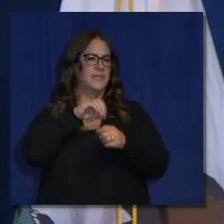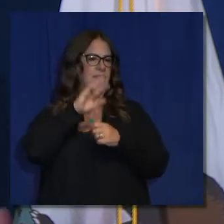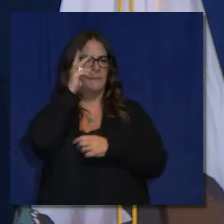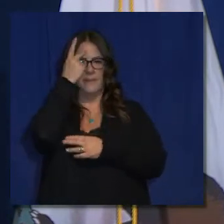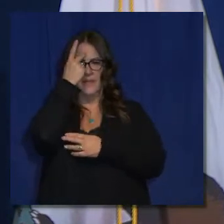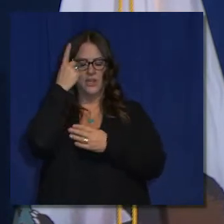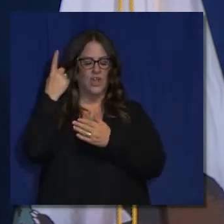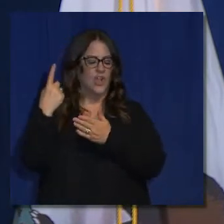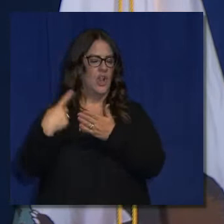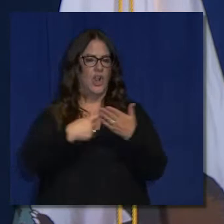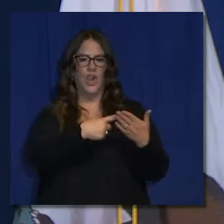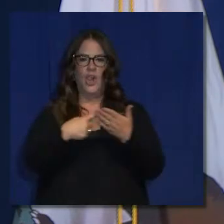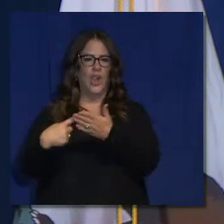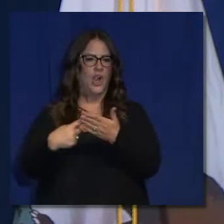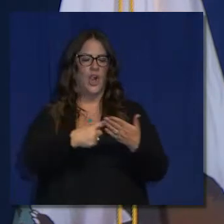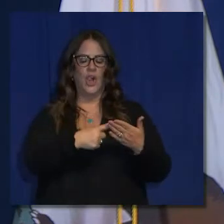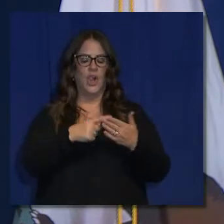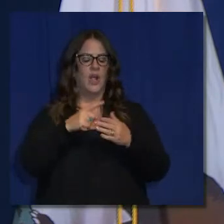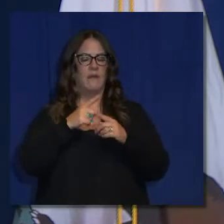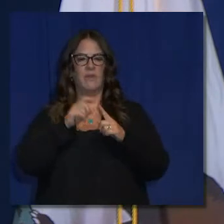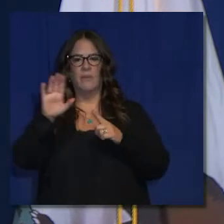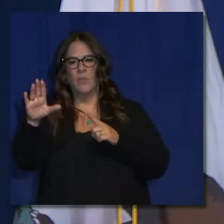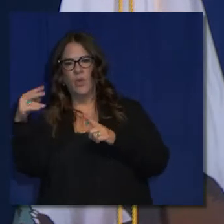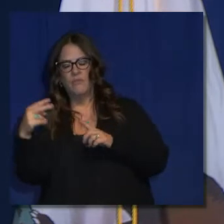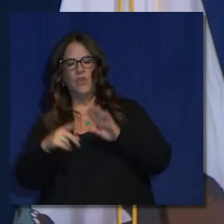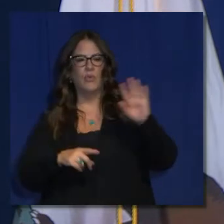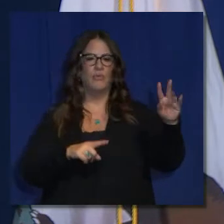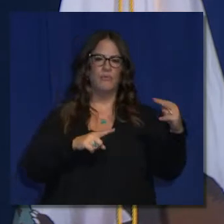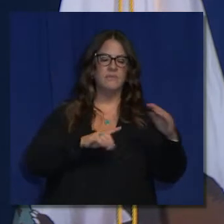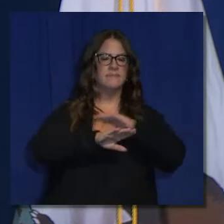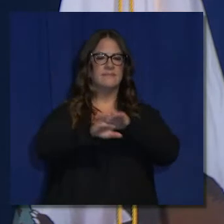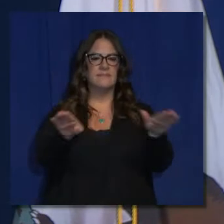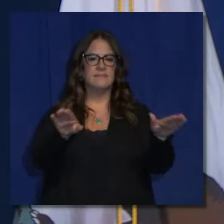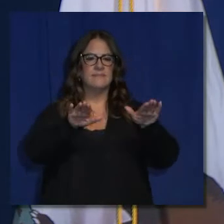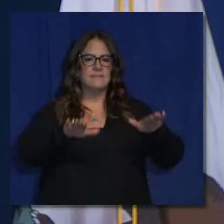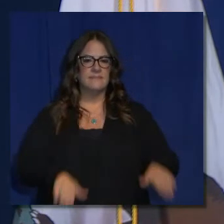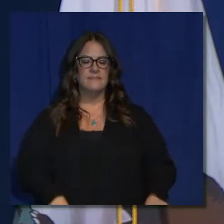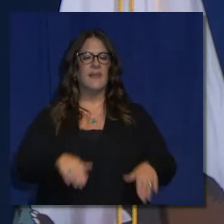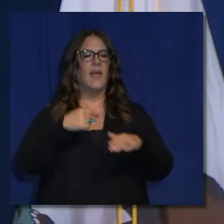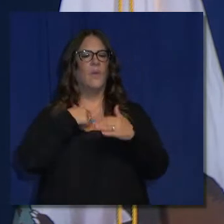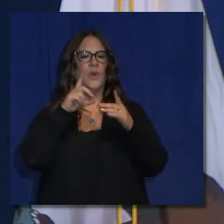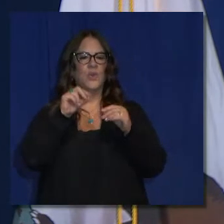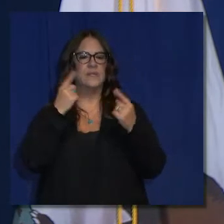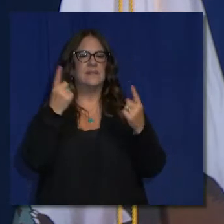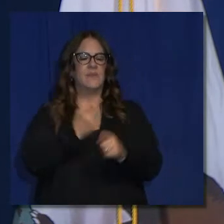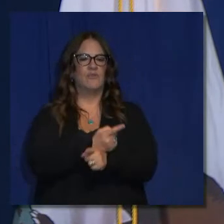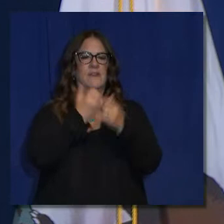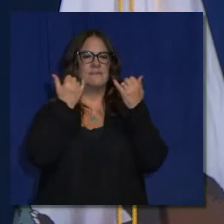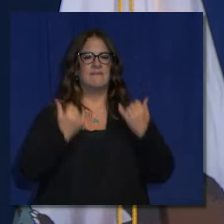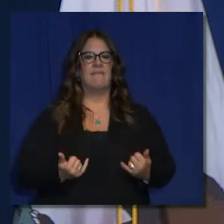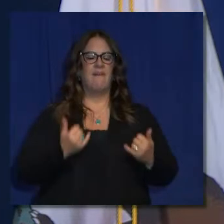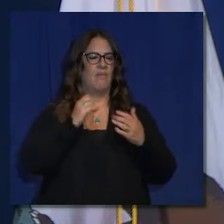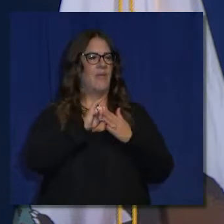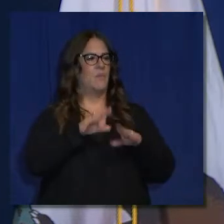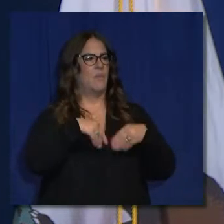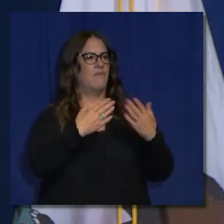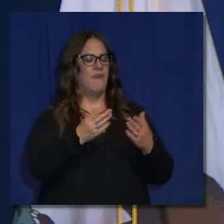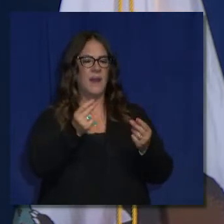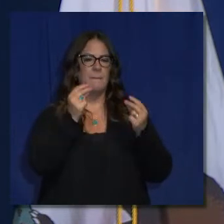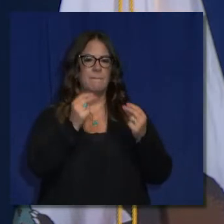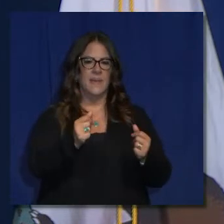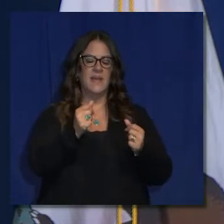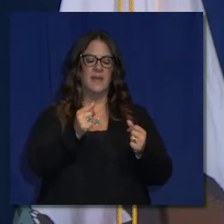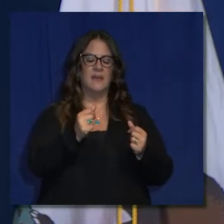of well-rehearsed lines from the other side on this, and more interested in doing something that will provide real relief.